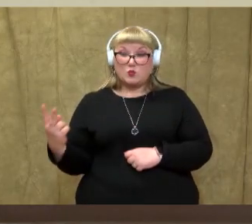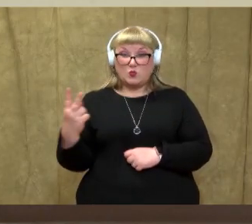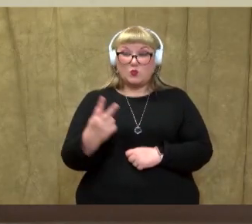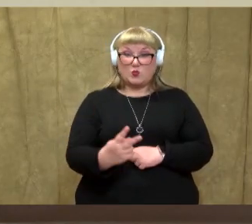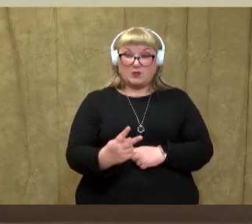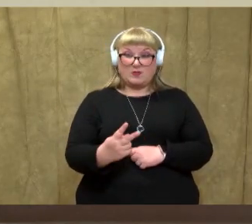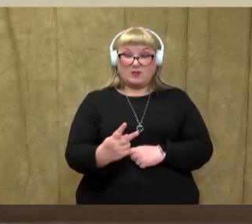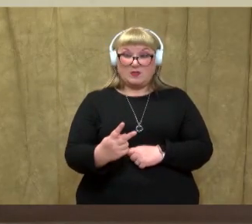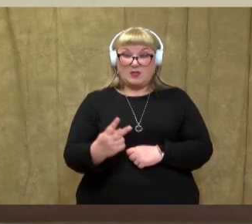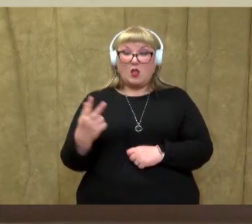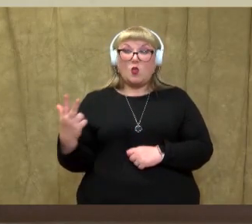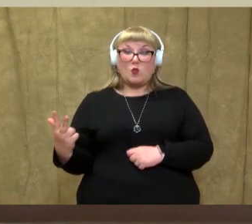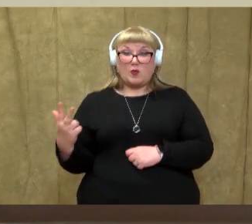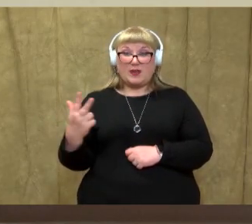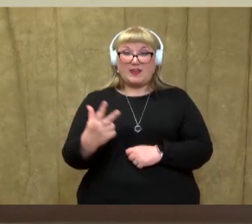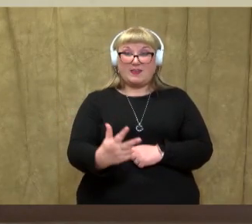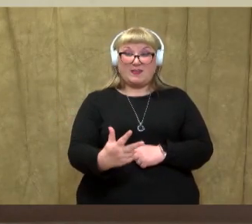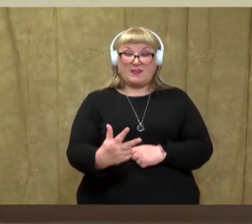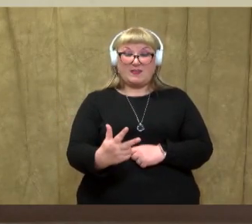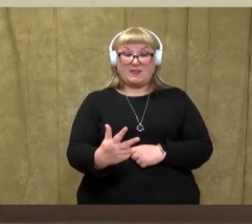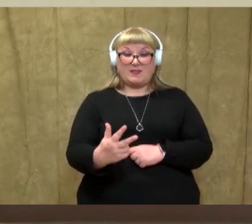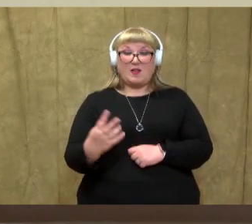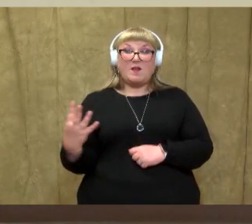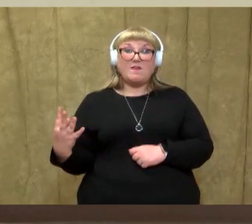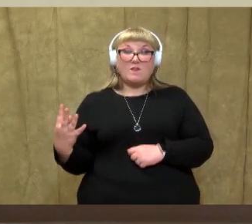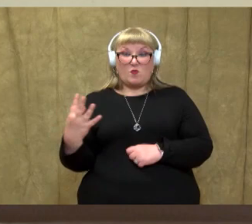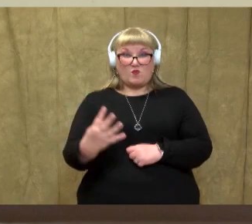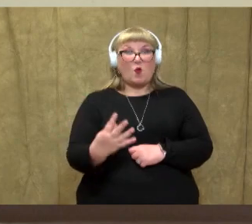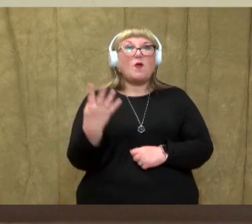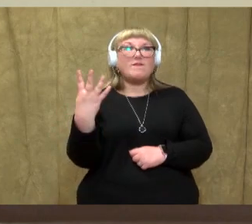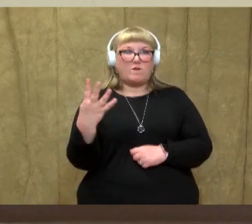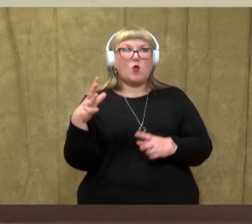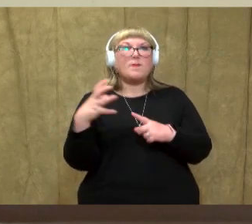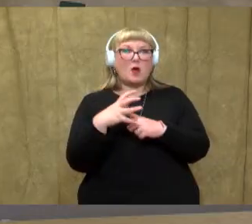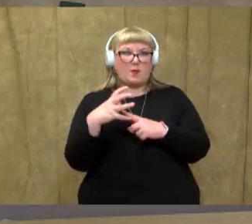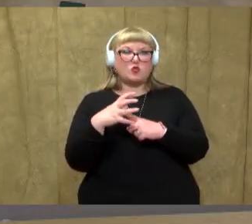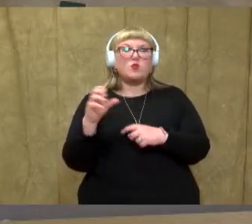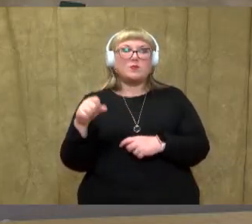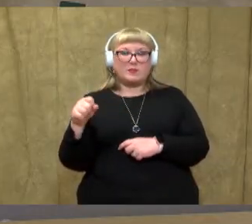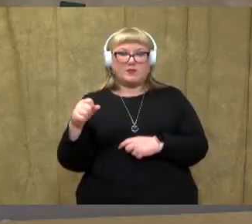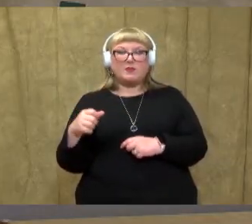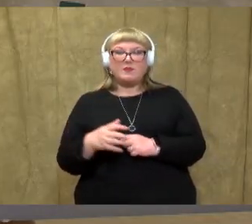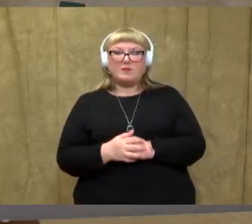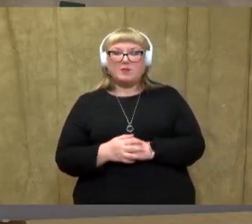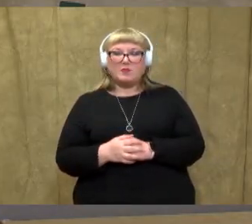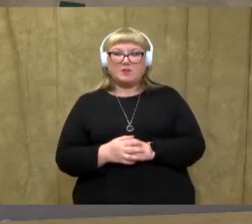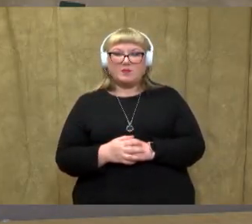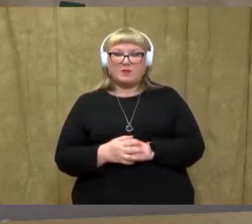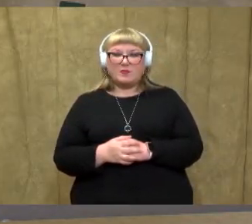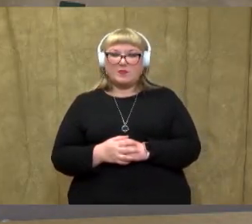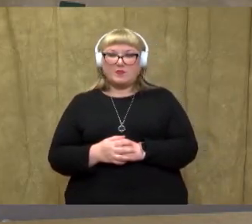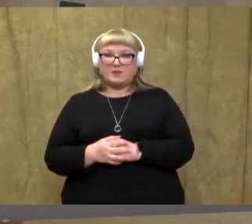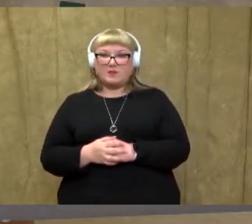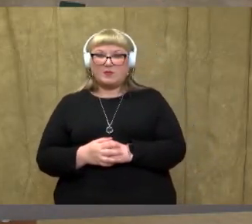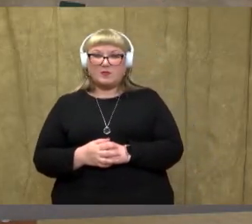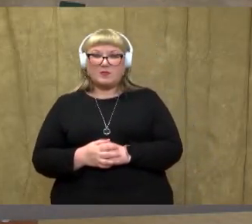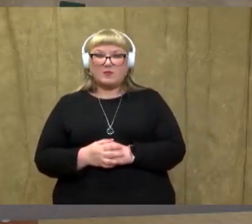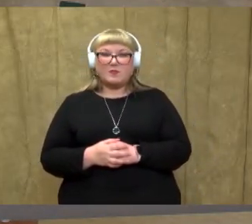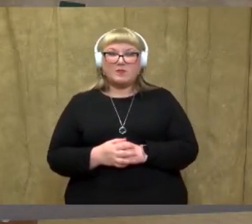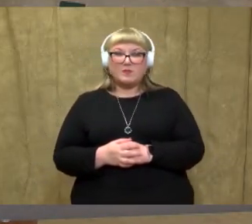2, 3, 4. So we started with 4